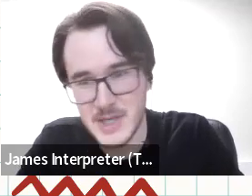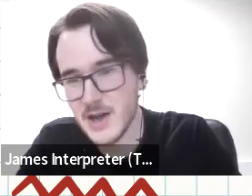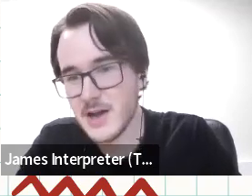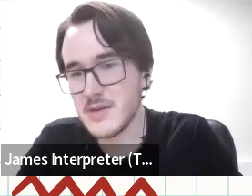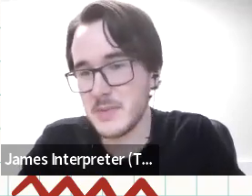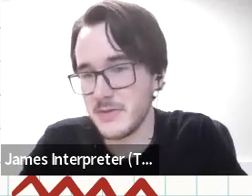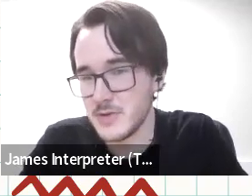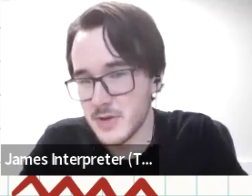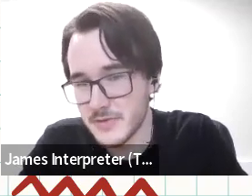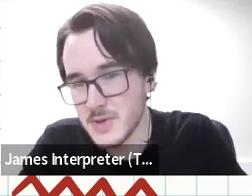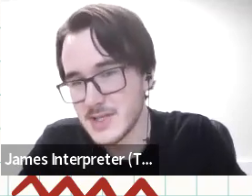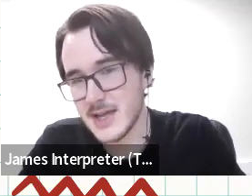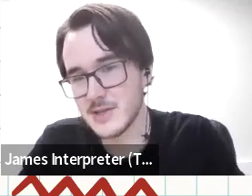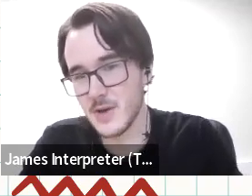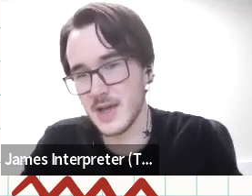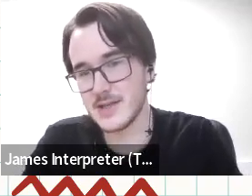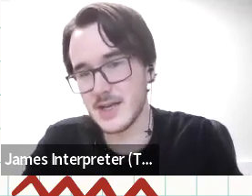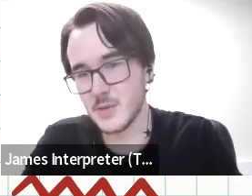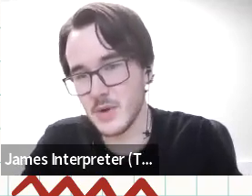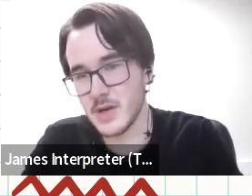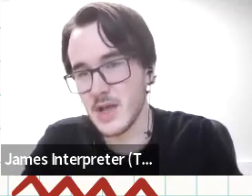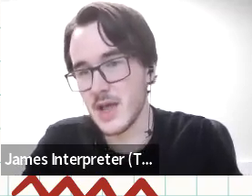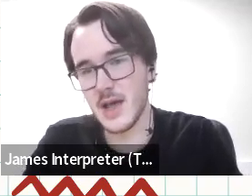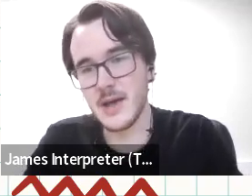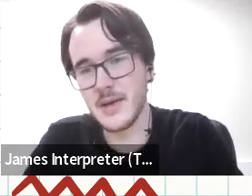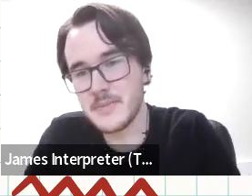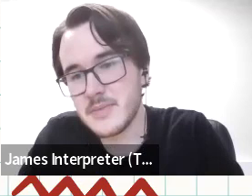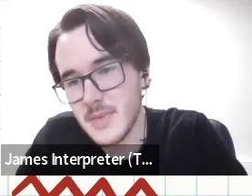write something down. Maybe you've used your phone to text on it, text a word.